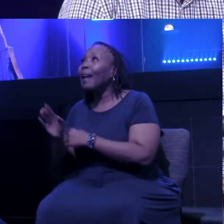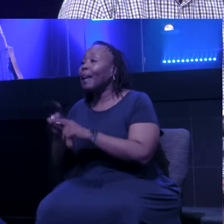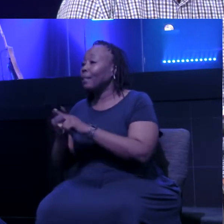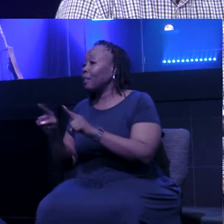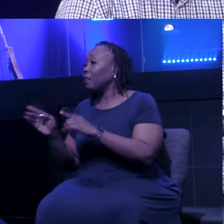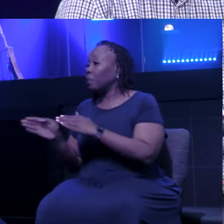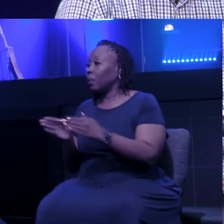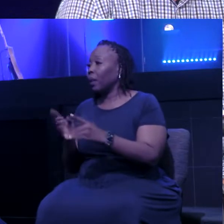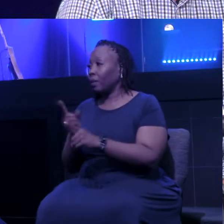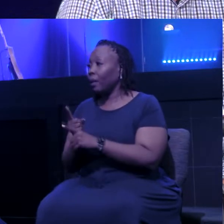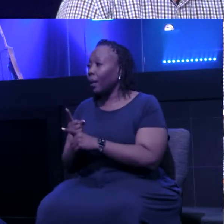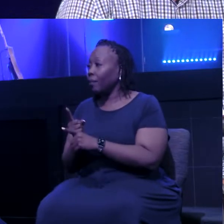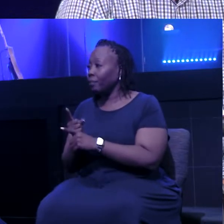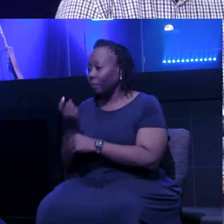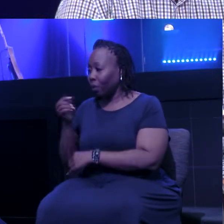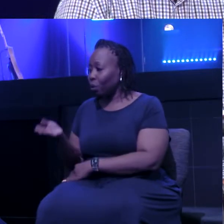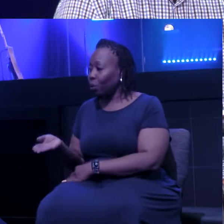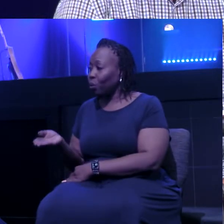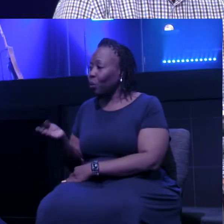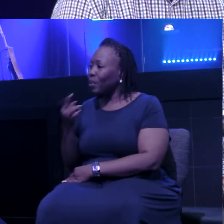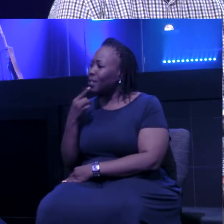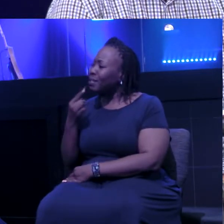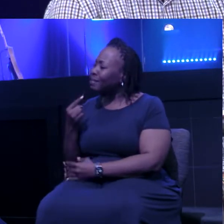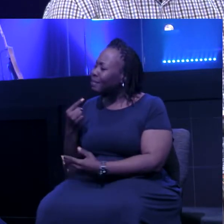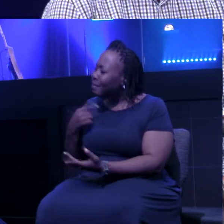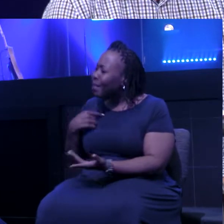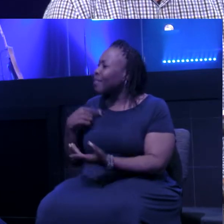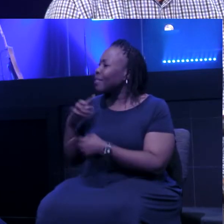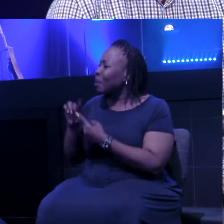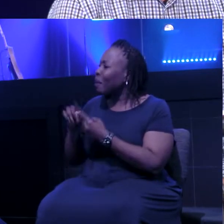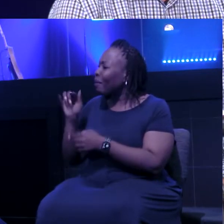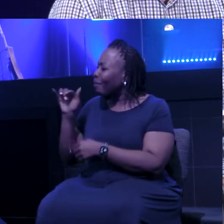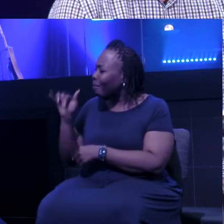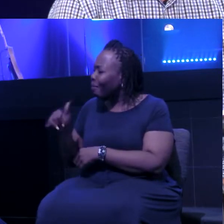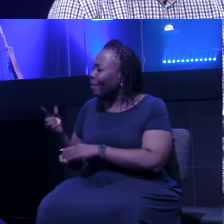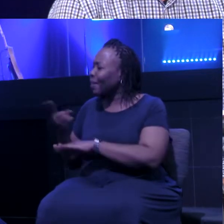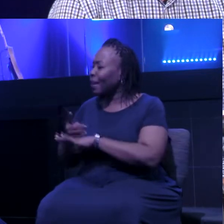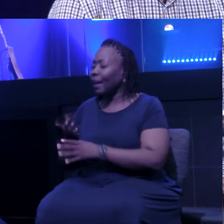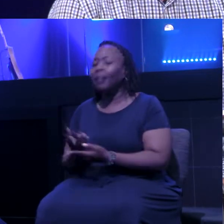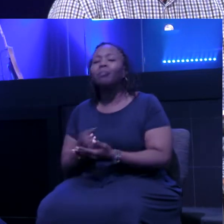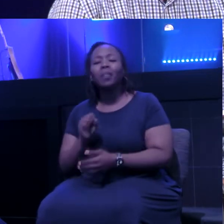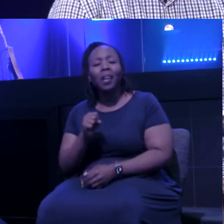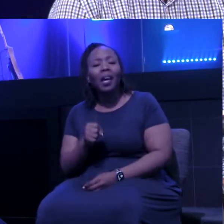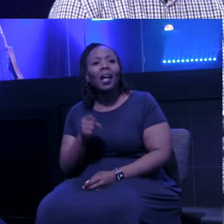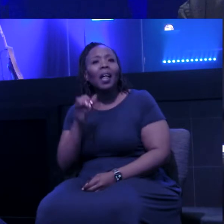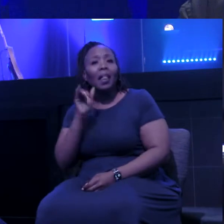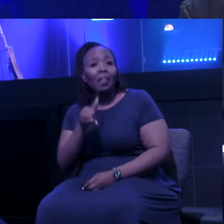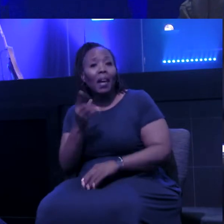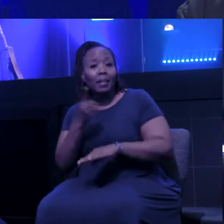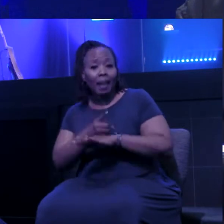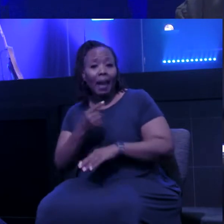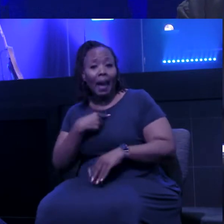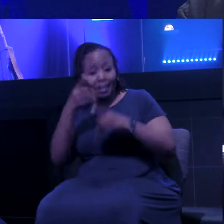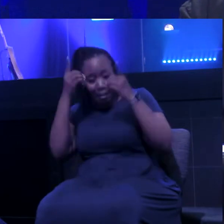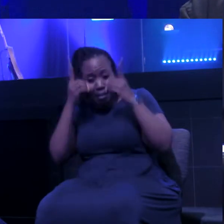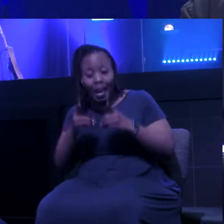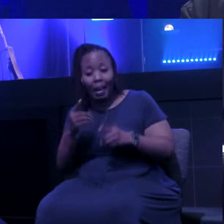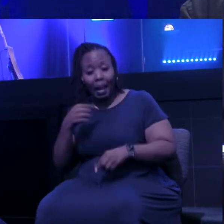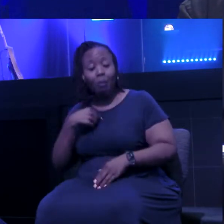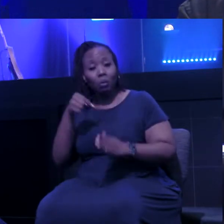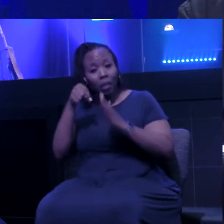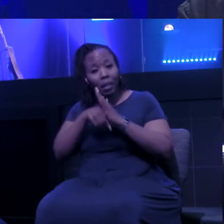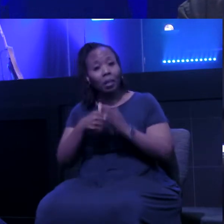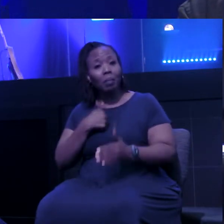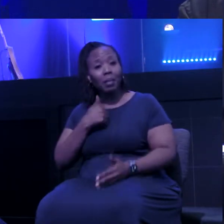plan for you. Tell us about that day. Yeah, that day I had decided to take my life,